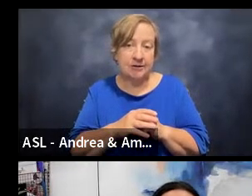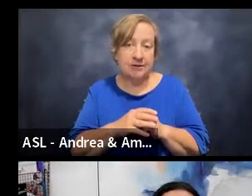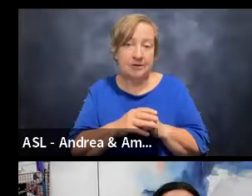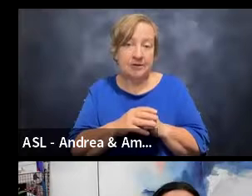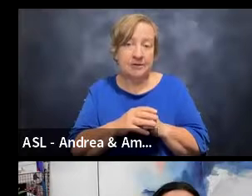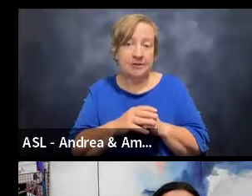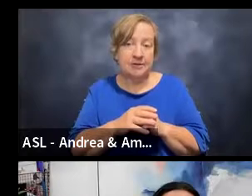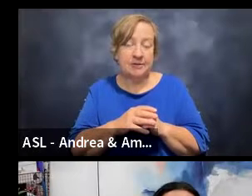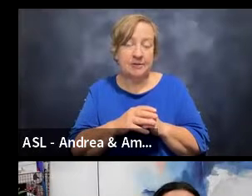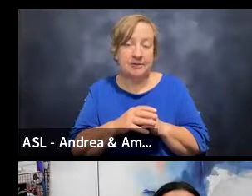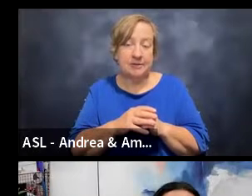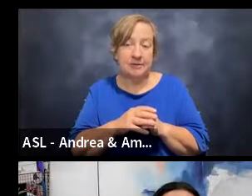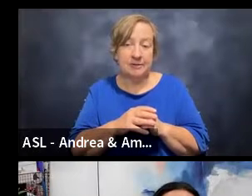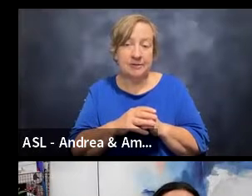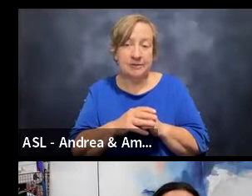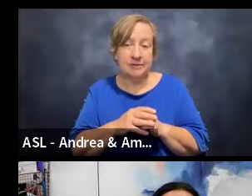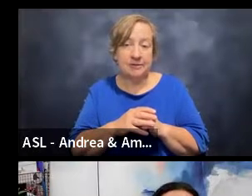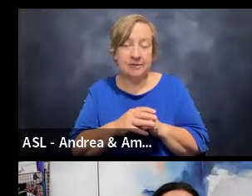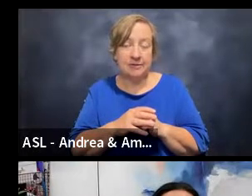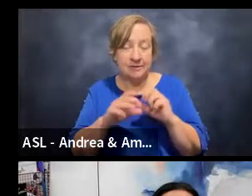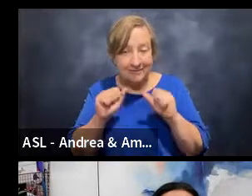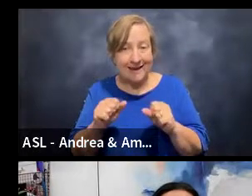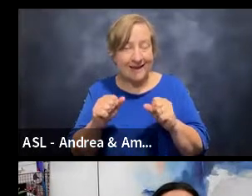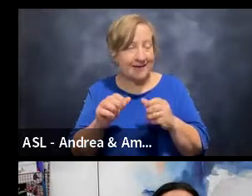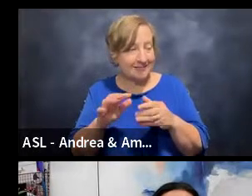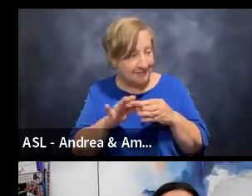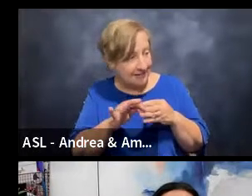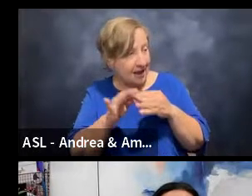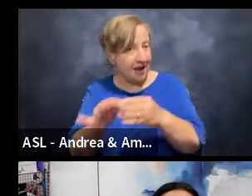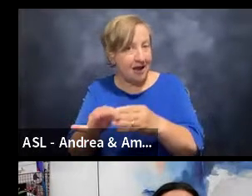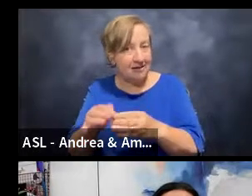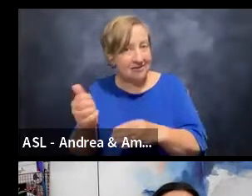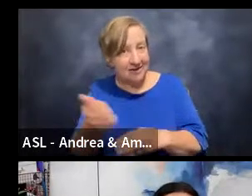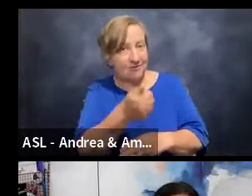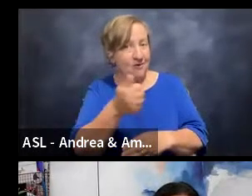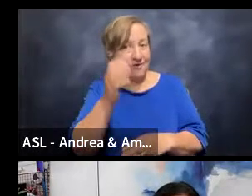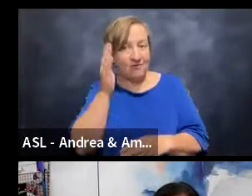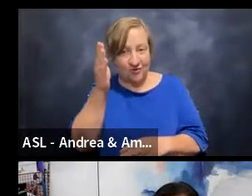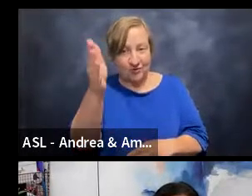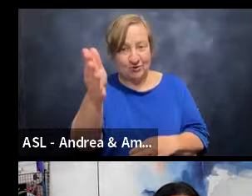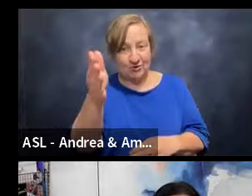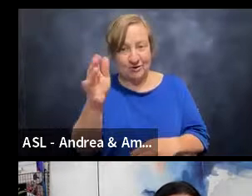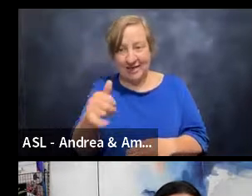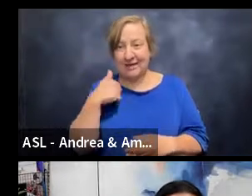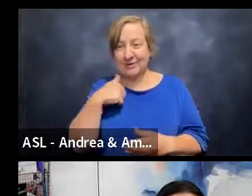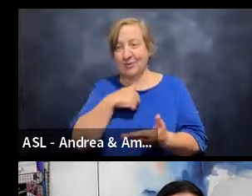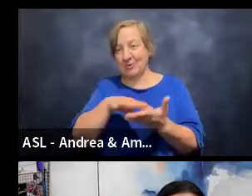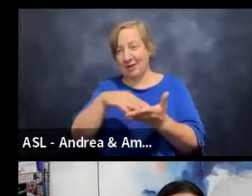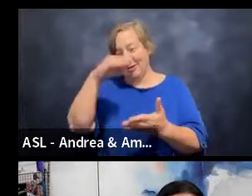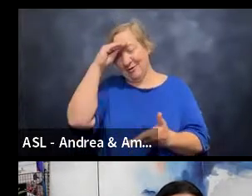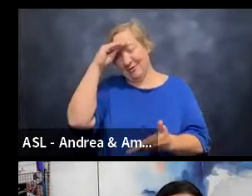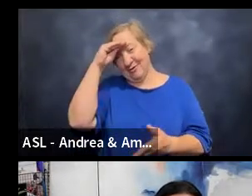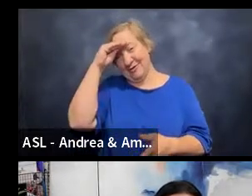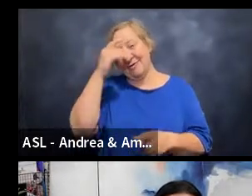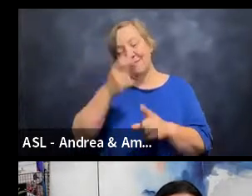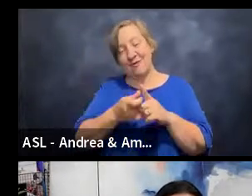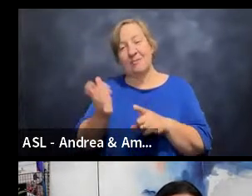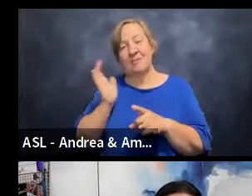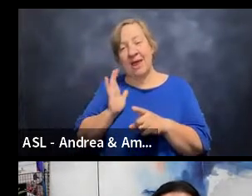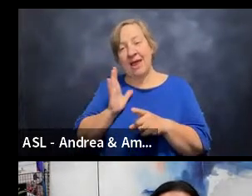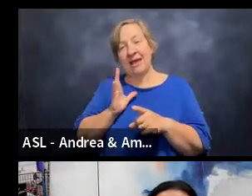can take their fate into their own hands. That's what we have learned from the past